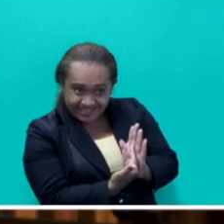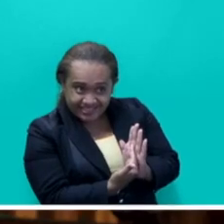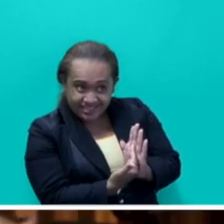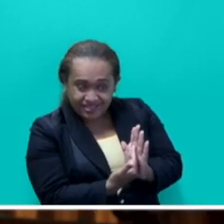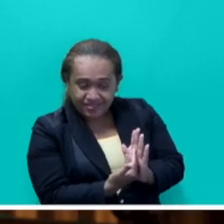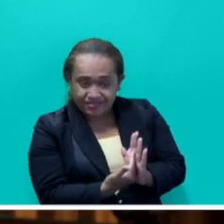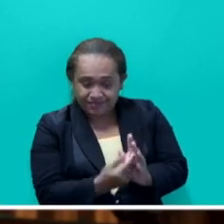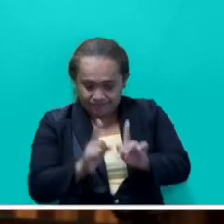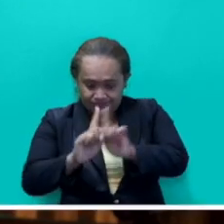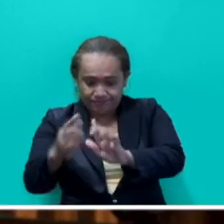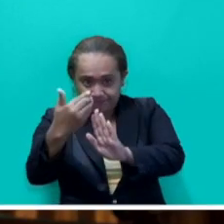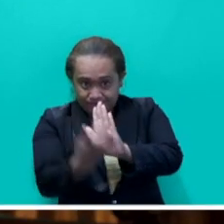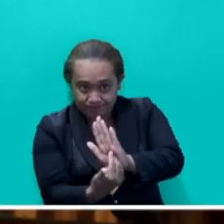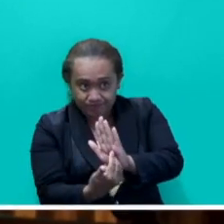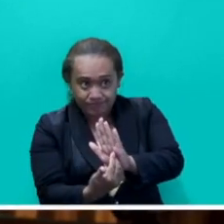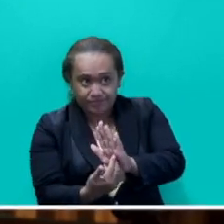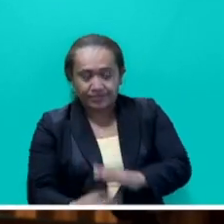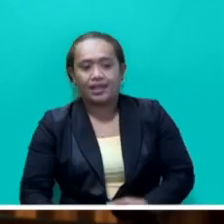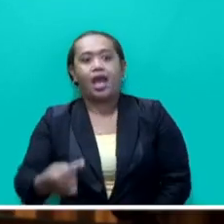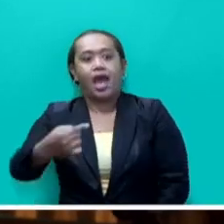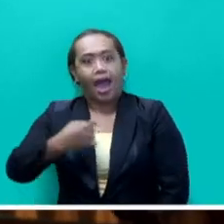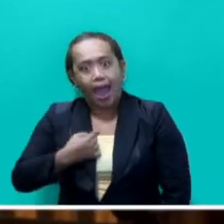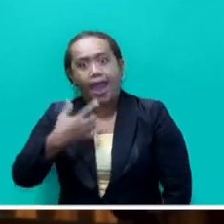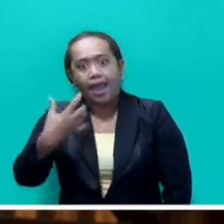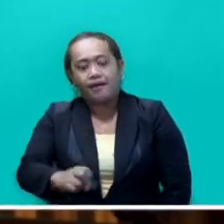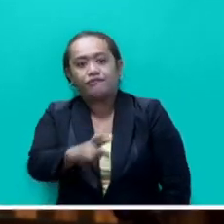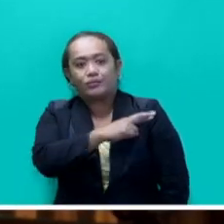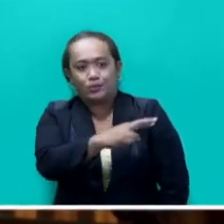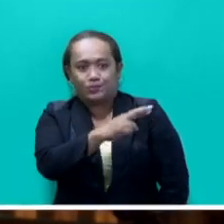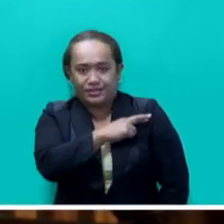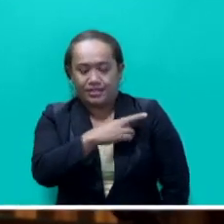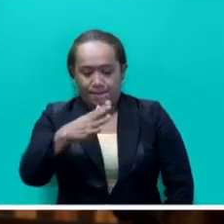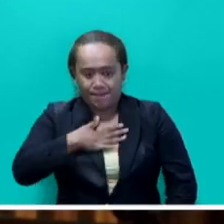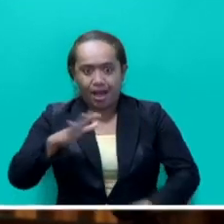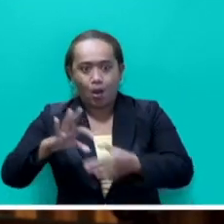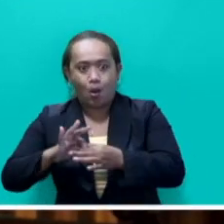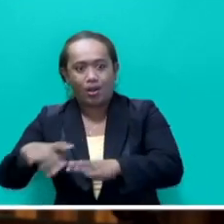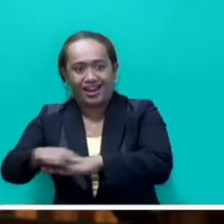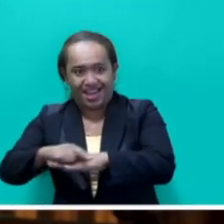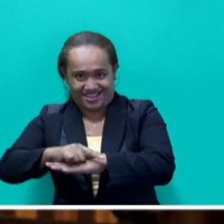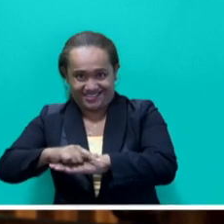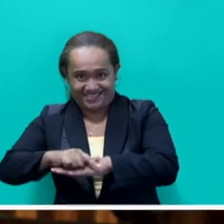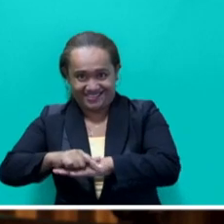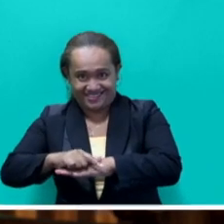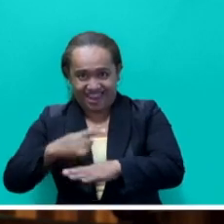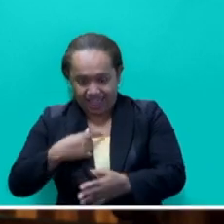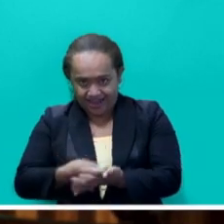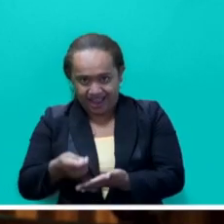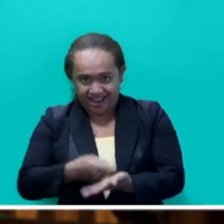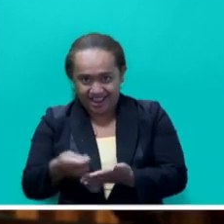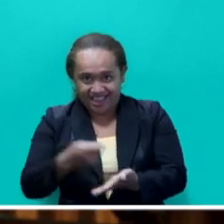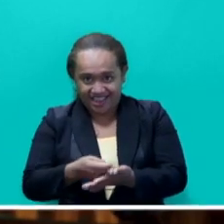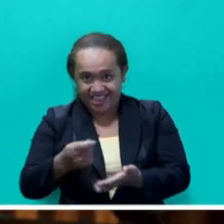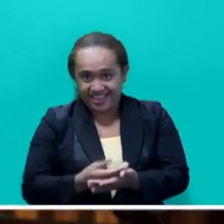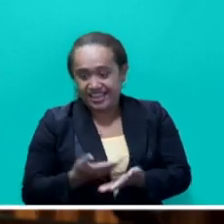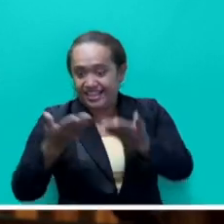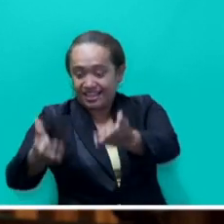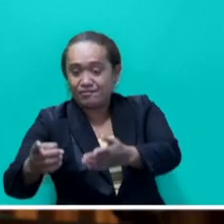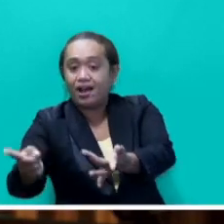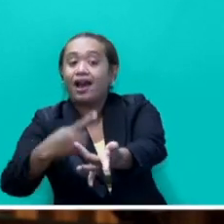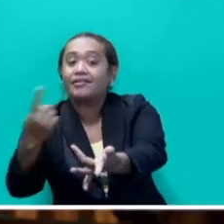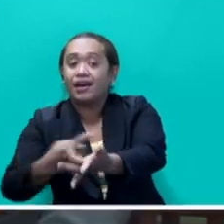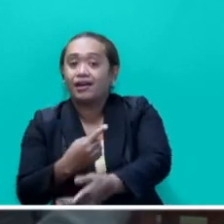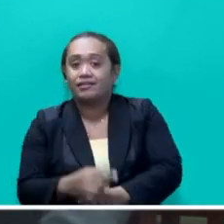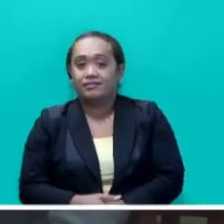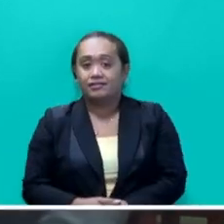follows. I have a responsibility here, and of course the lessor, TLTB, has a responsibility